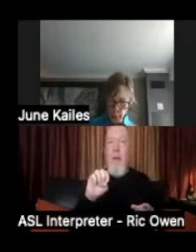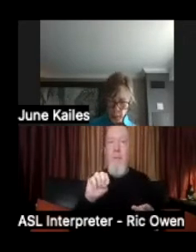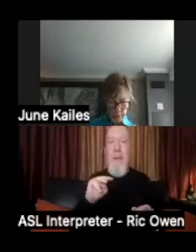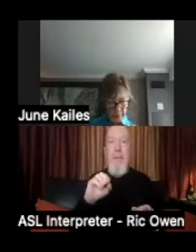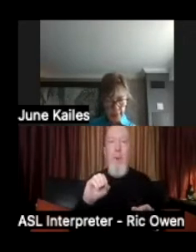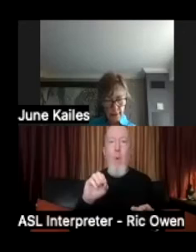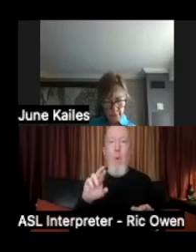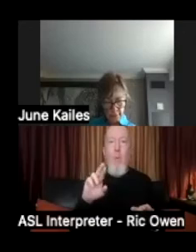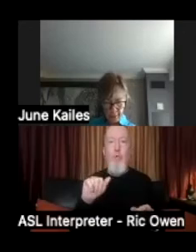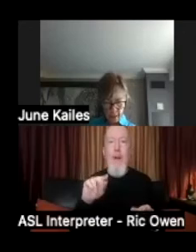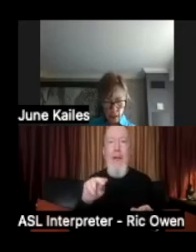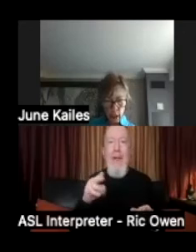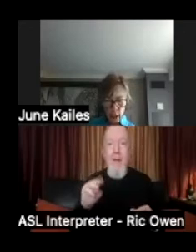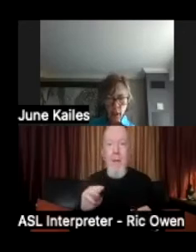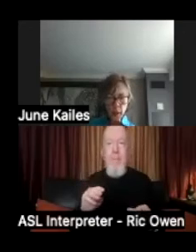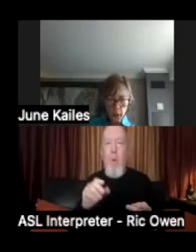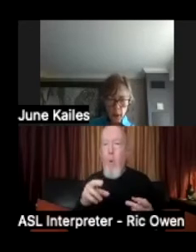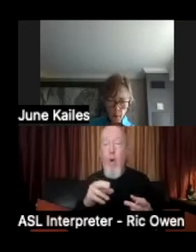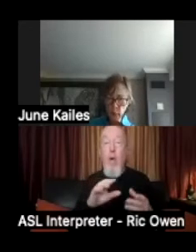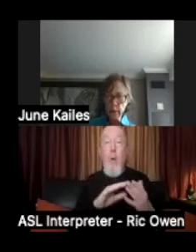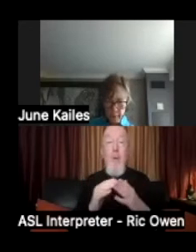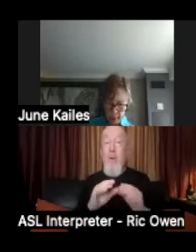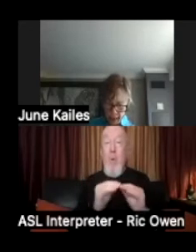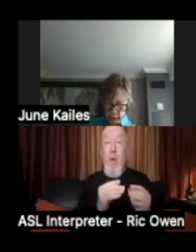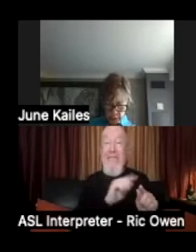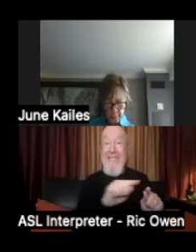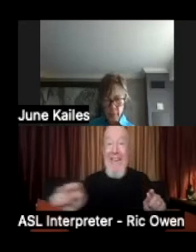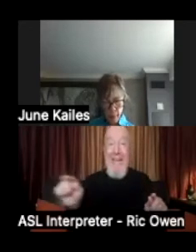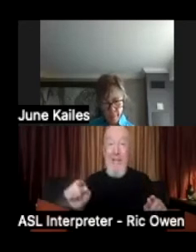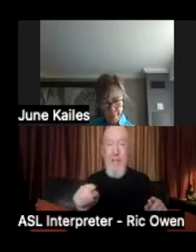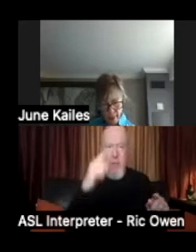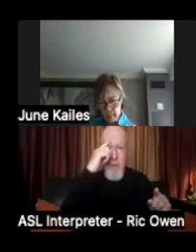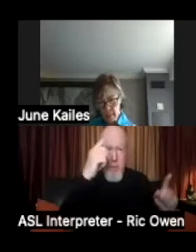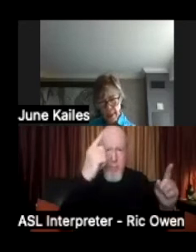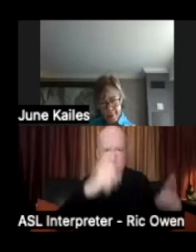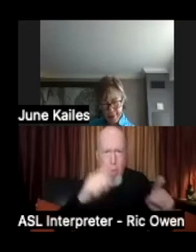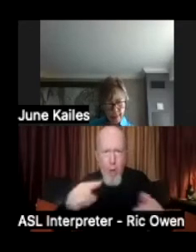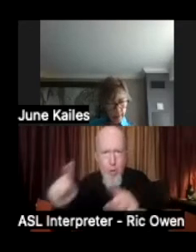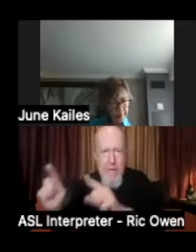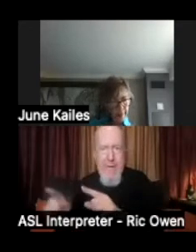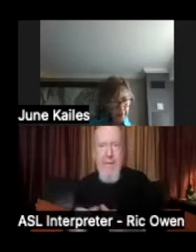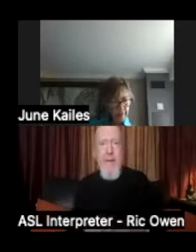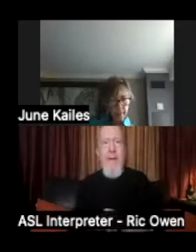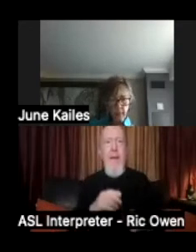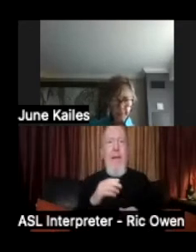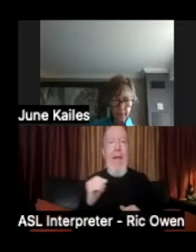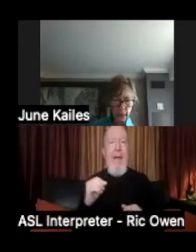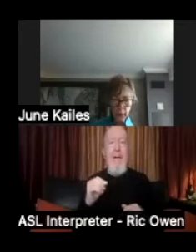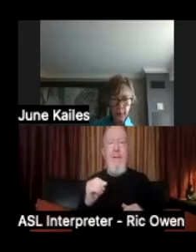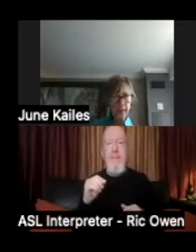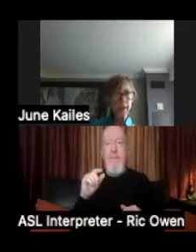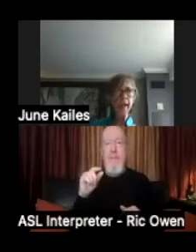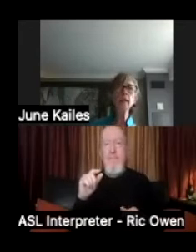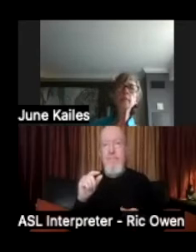community organizations that emergency managers and public health can develop.